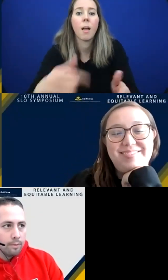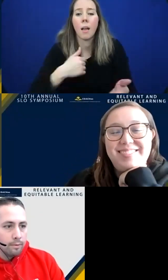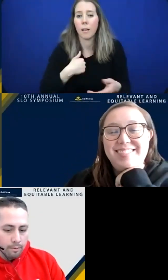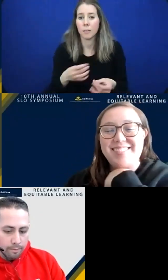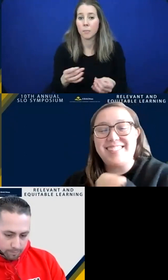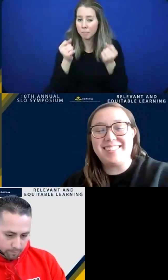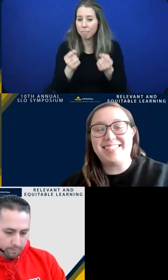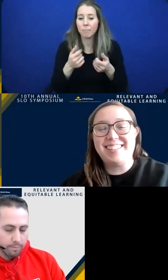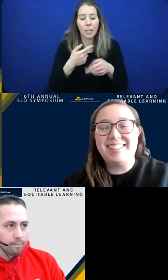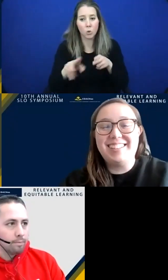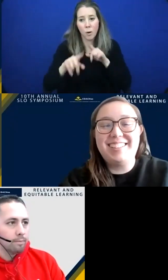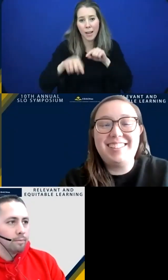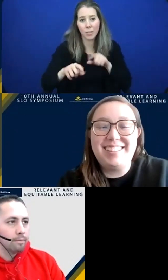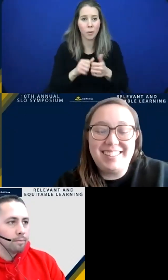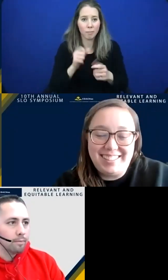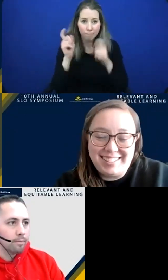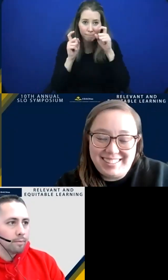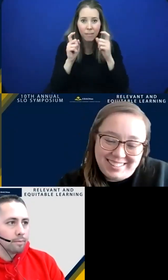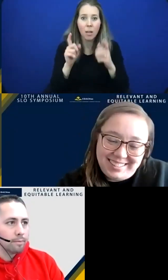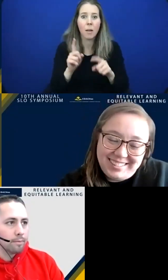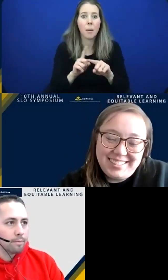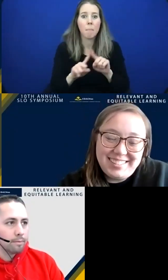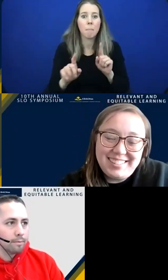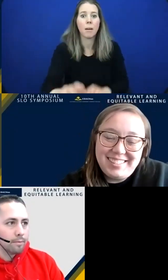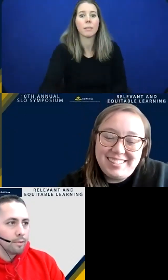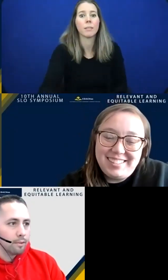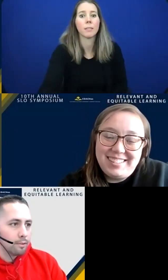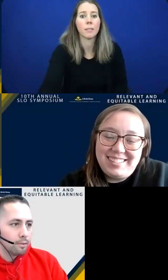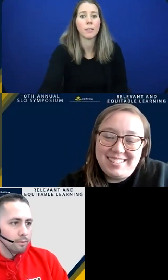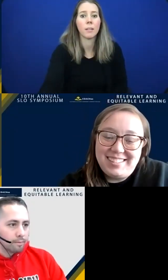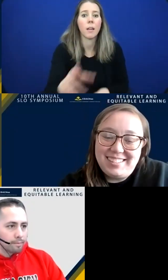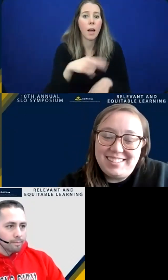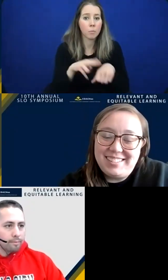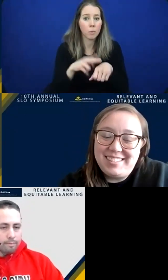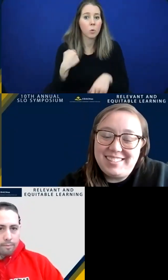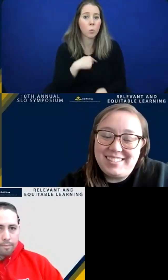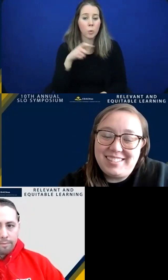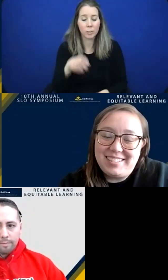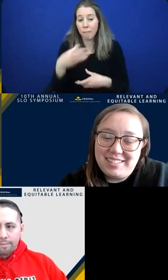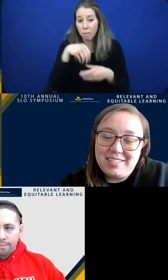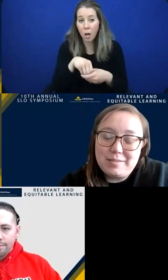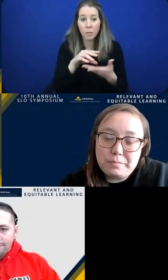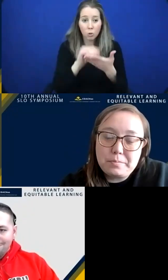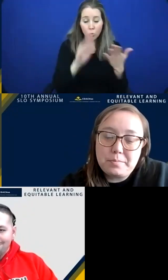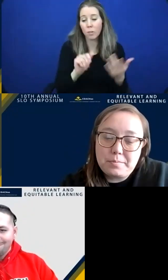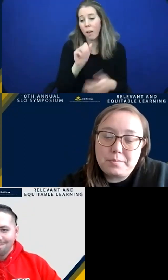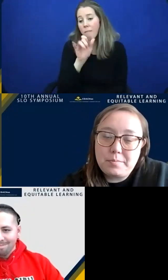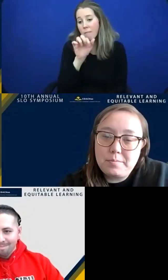my nonverbals, but yes, absolutely, we should be involving student affairs and staff in the